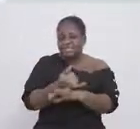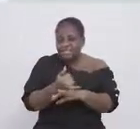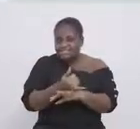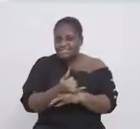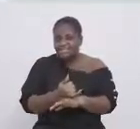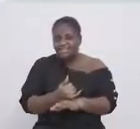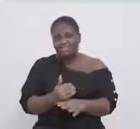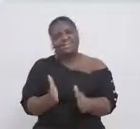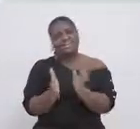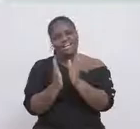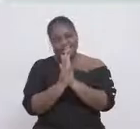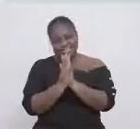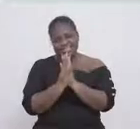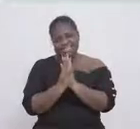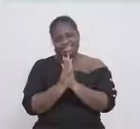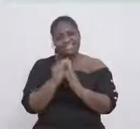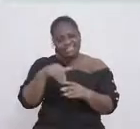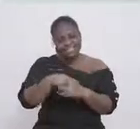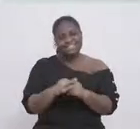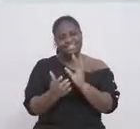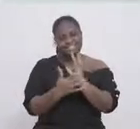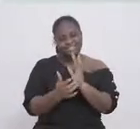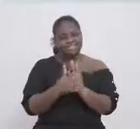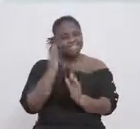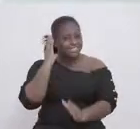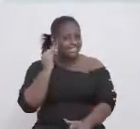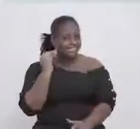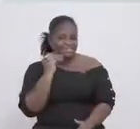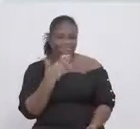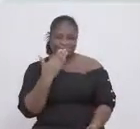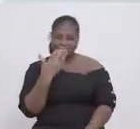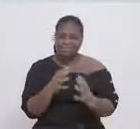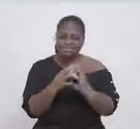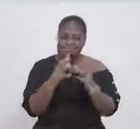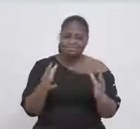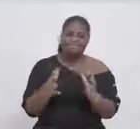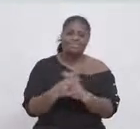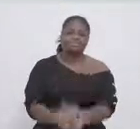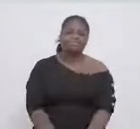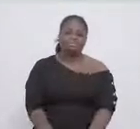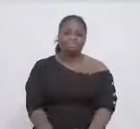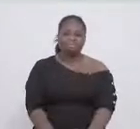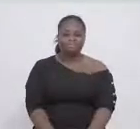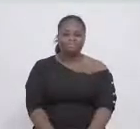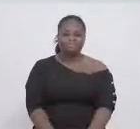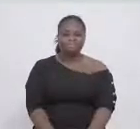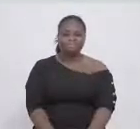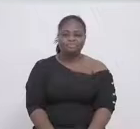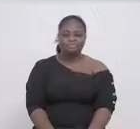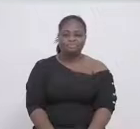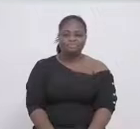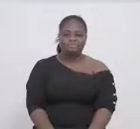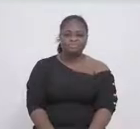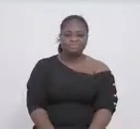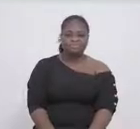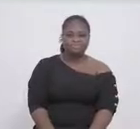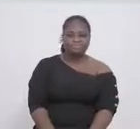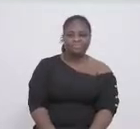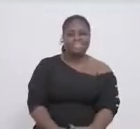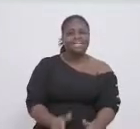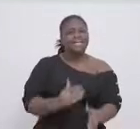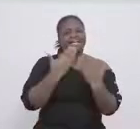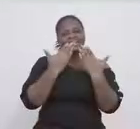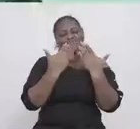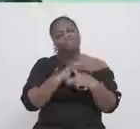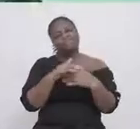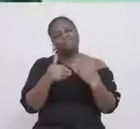that you upskill yourself with digital and technology skills. Thank you very much, Regina Honu, founder of Soronko Academy, and Esina Edemapia,